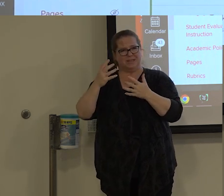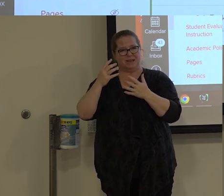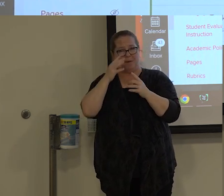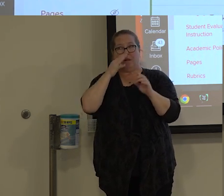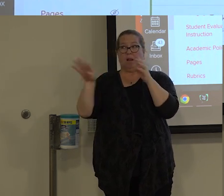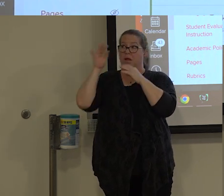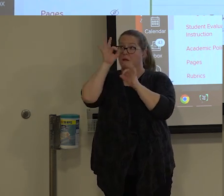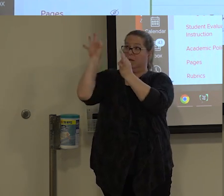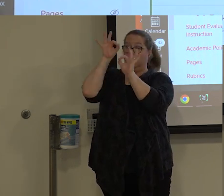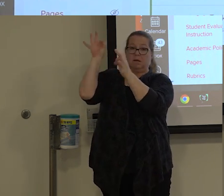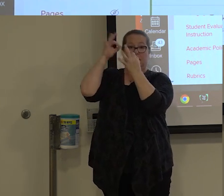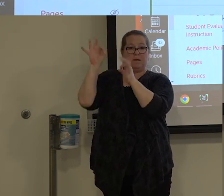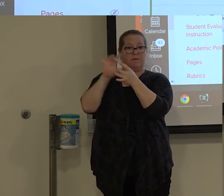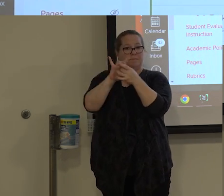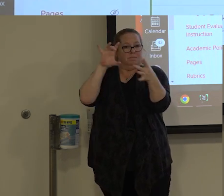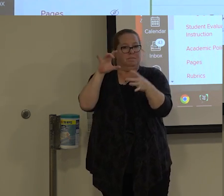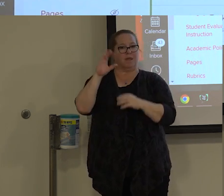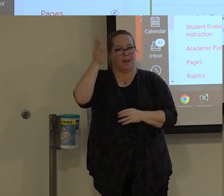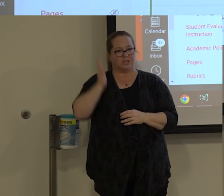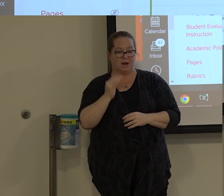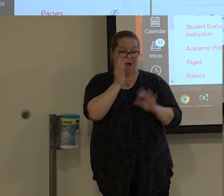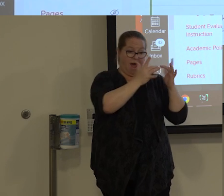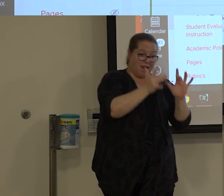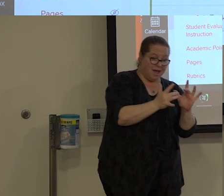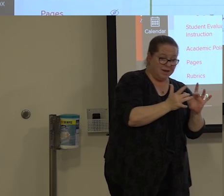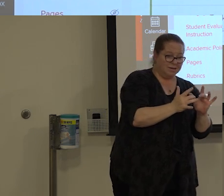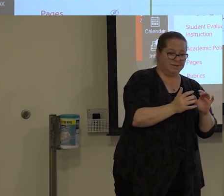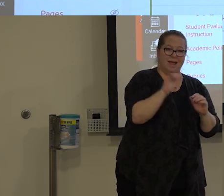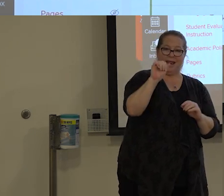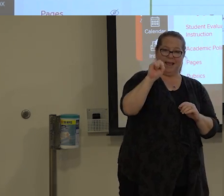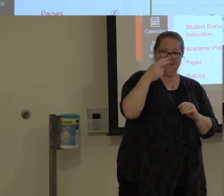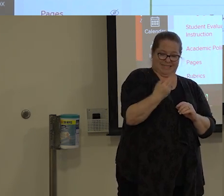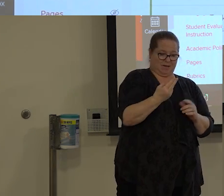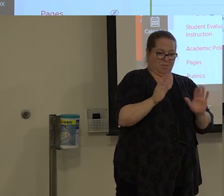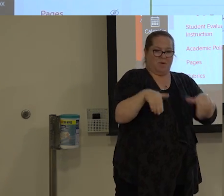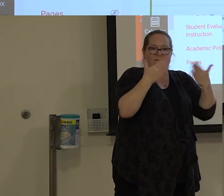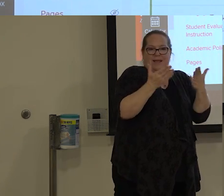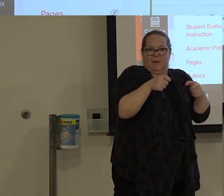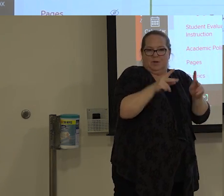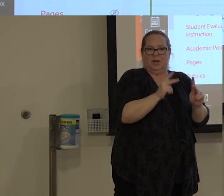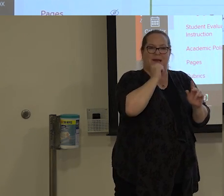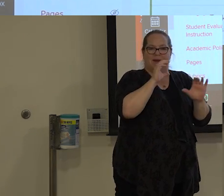distracting myself or disengaging from the lecture. Whereas being online and asynchronous gives you the liberty to do exactly